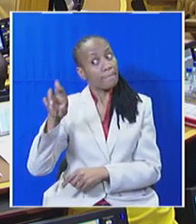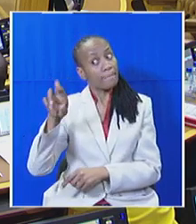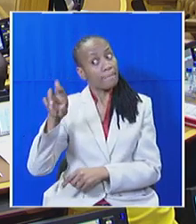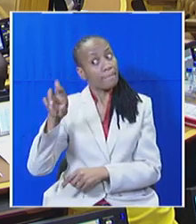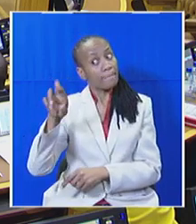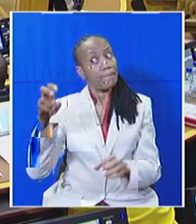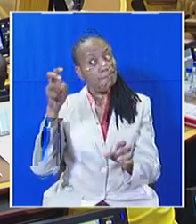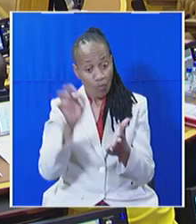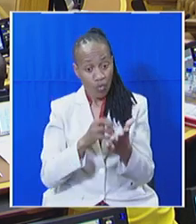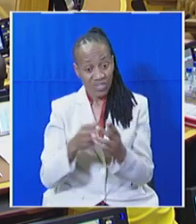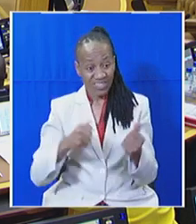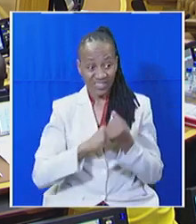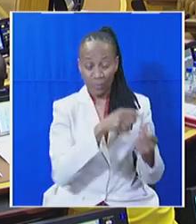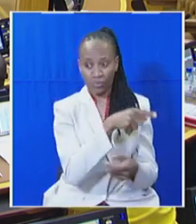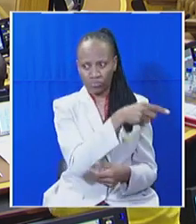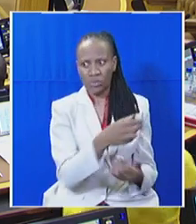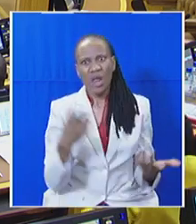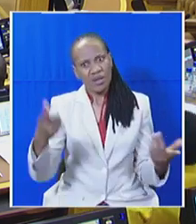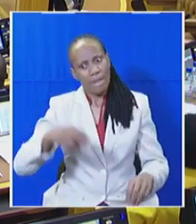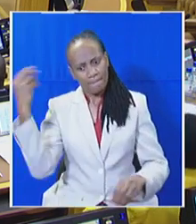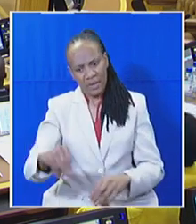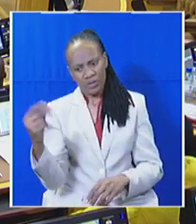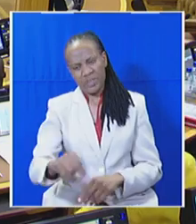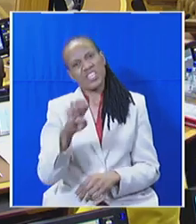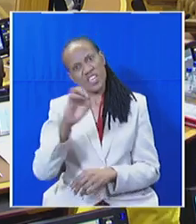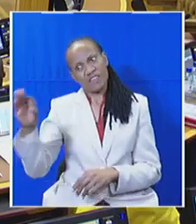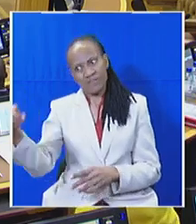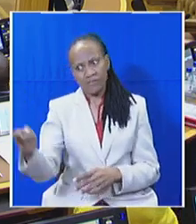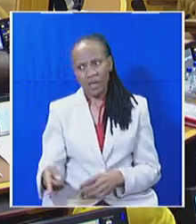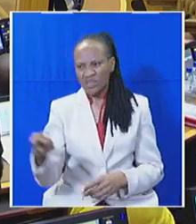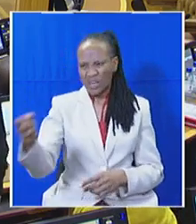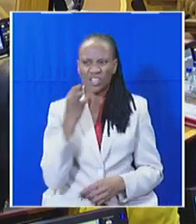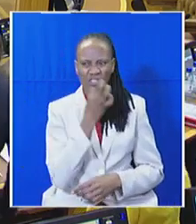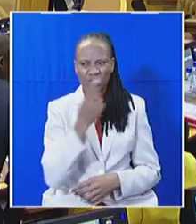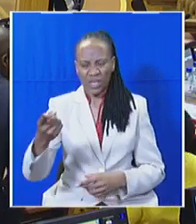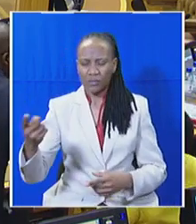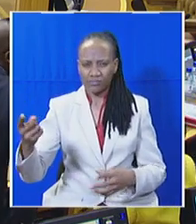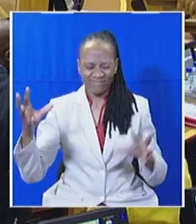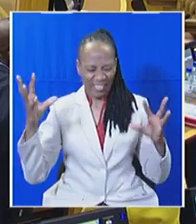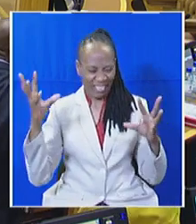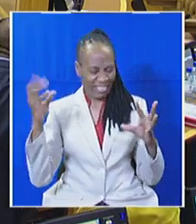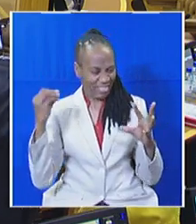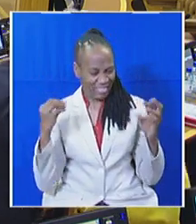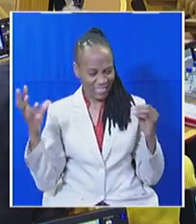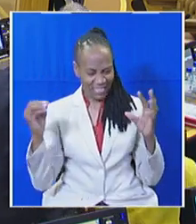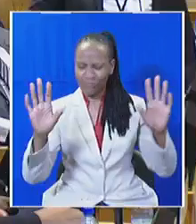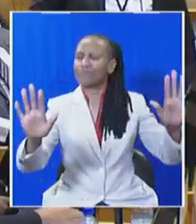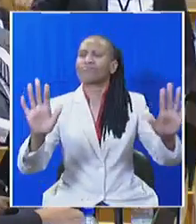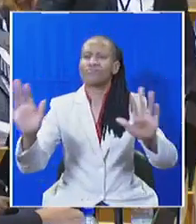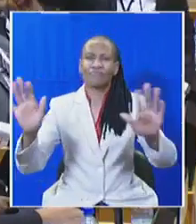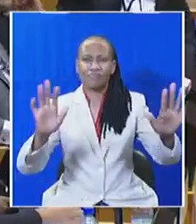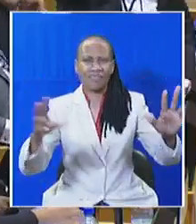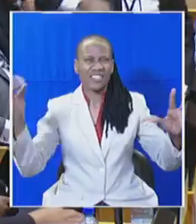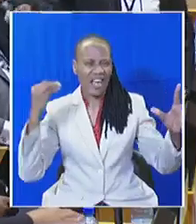this to beat up the members of parliament. You come here, you tell us we've got an we don't have any alliance with these people,